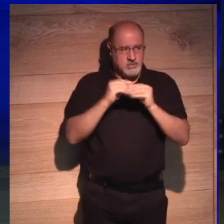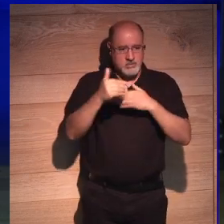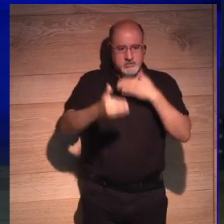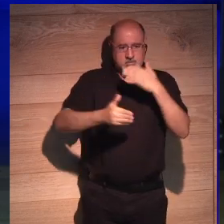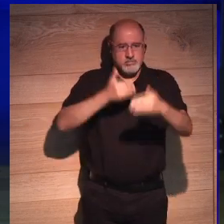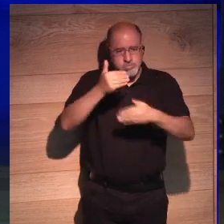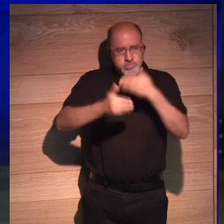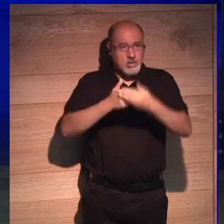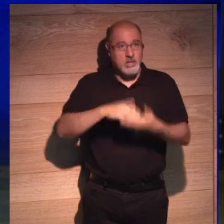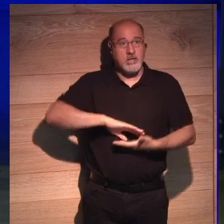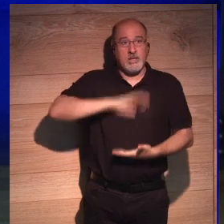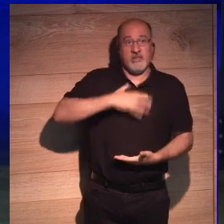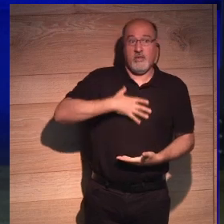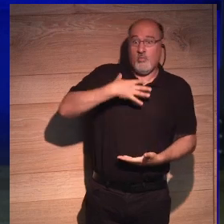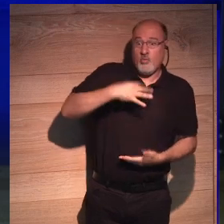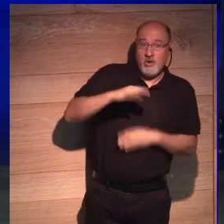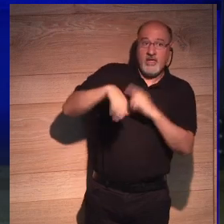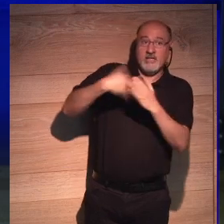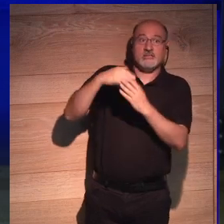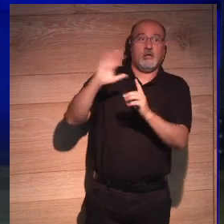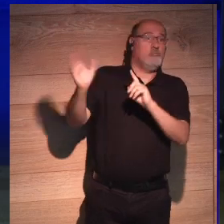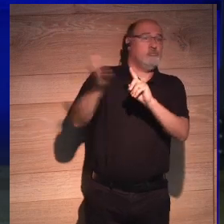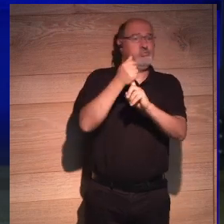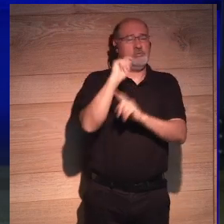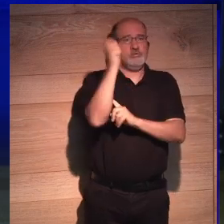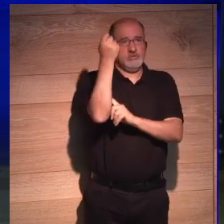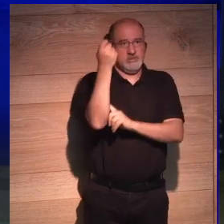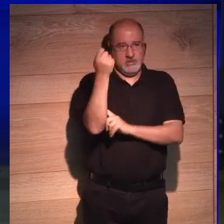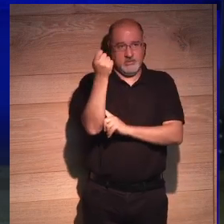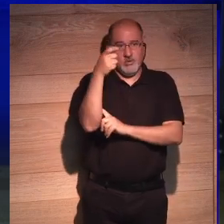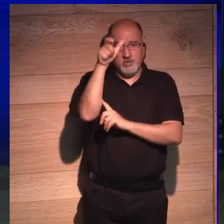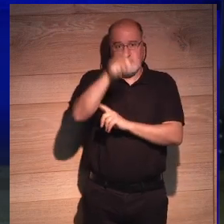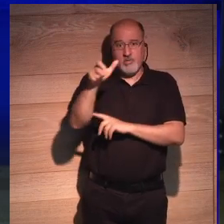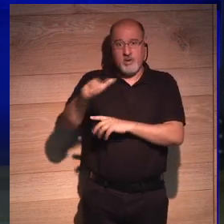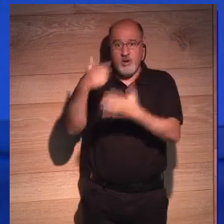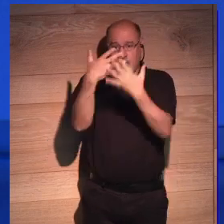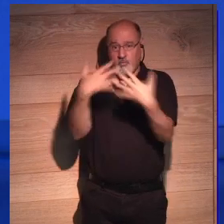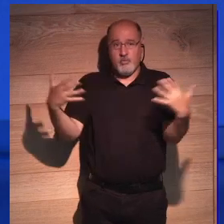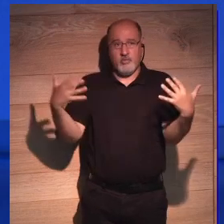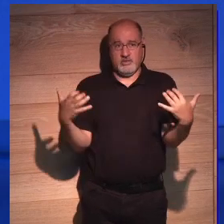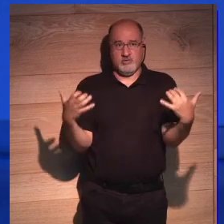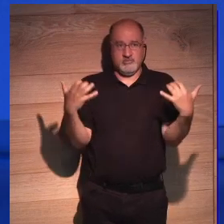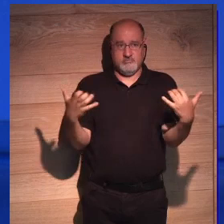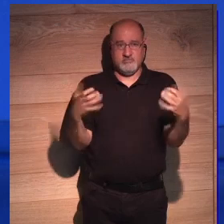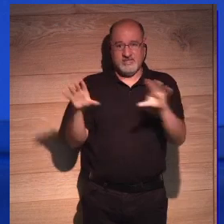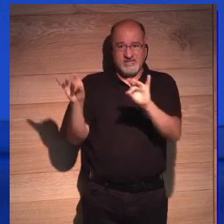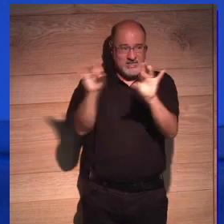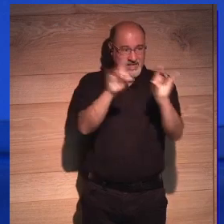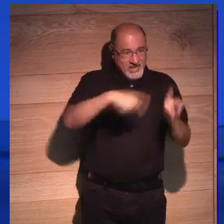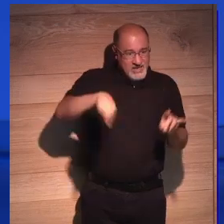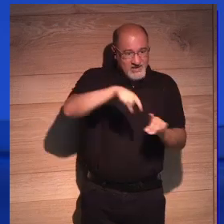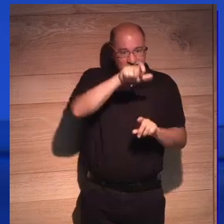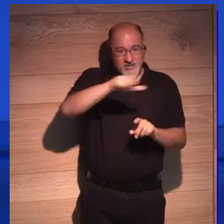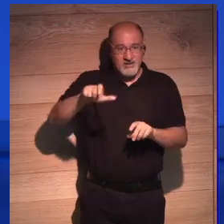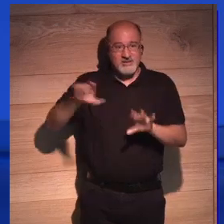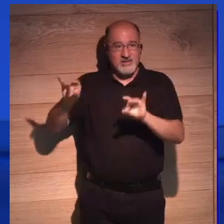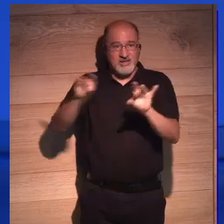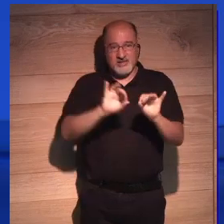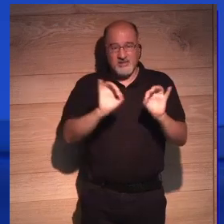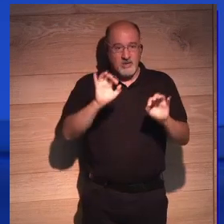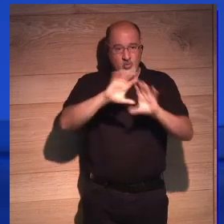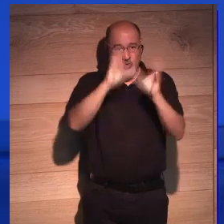sector with genuine audience members. We're really early days. So I'm going to briefly summarise what we need